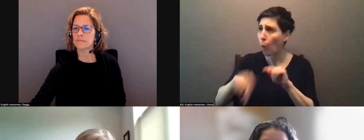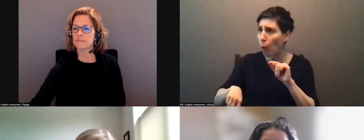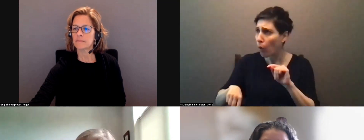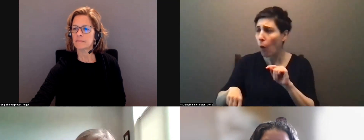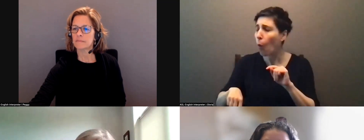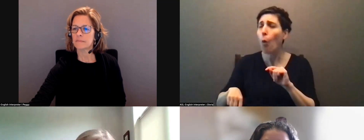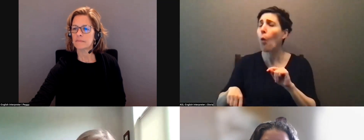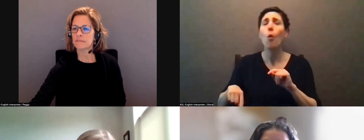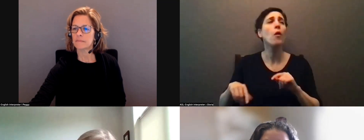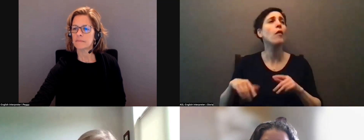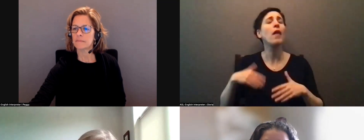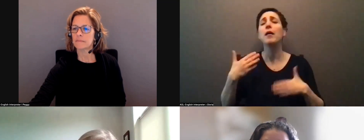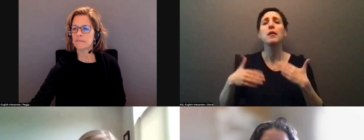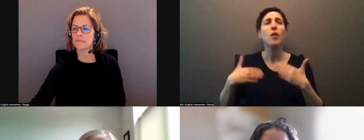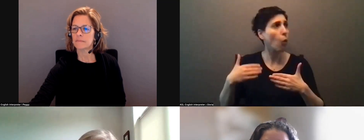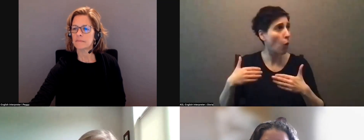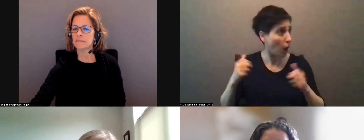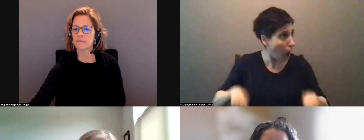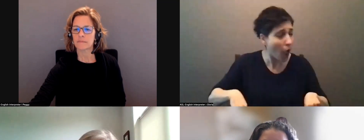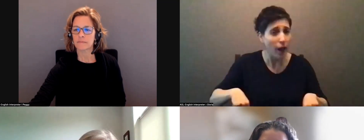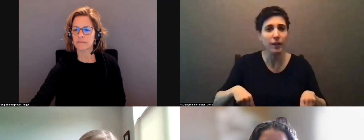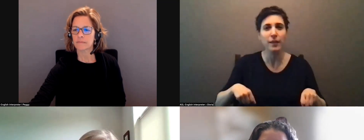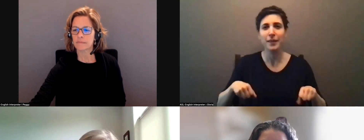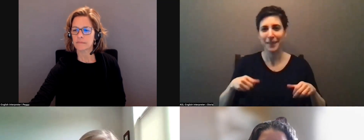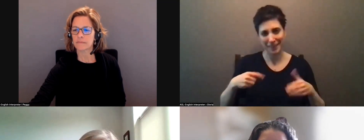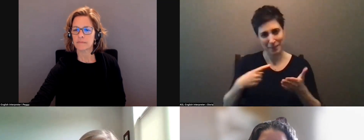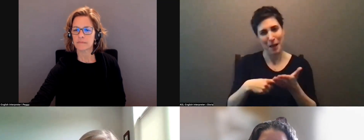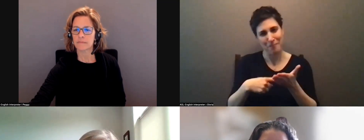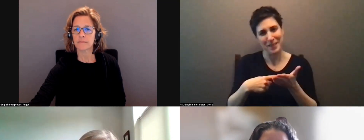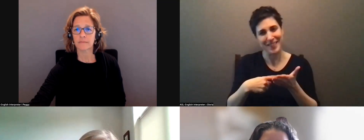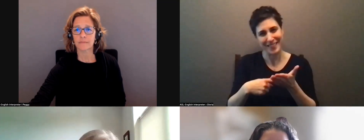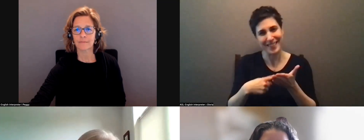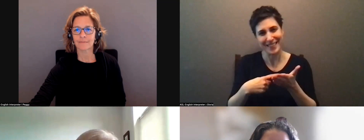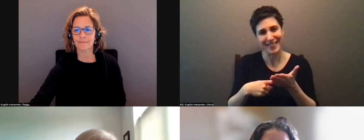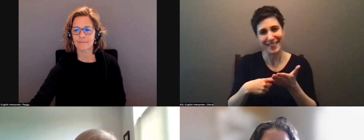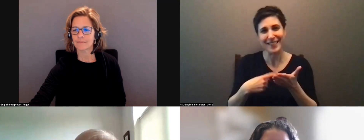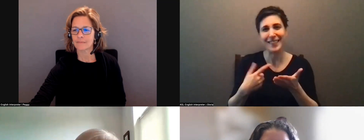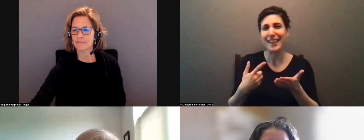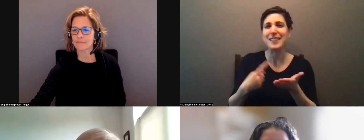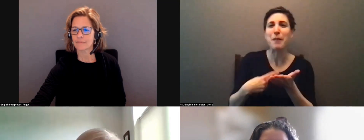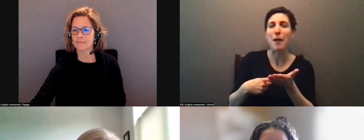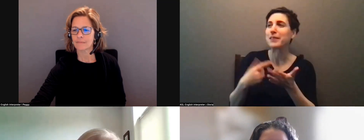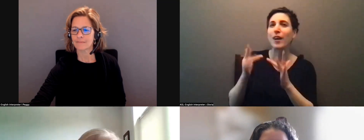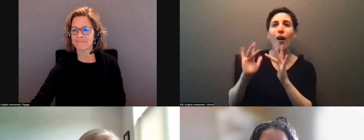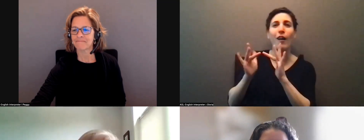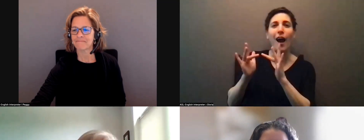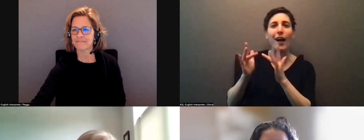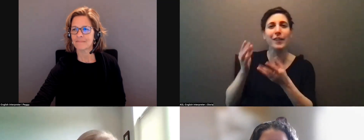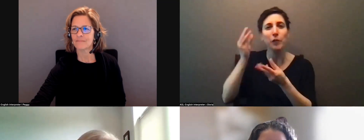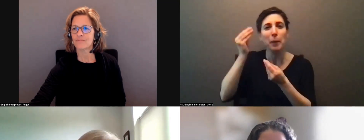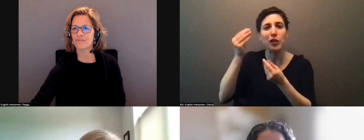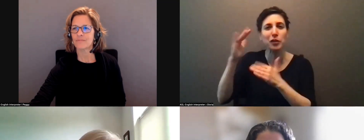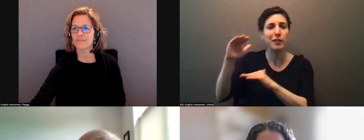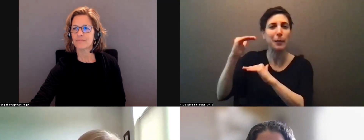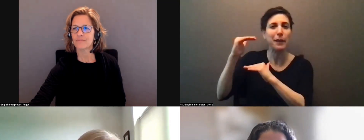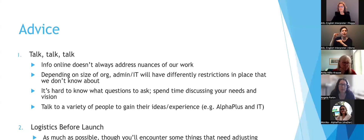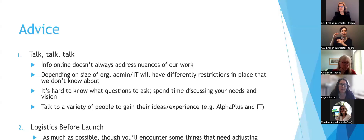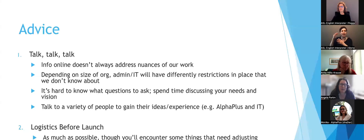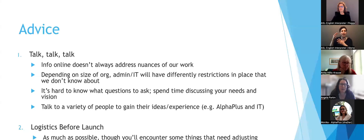nuanced than articles tend to let on, just based on